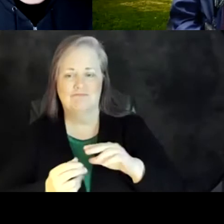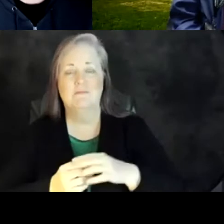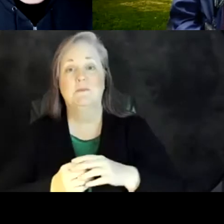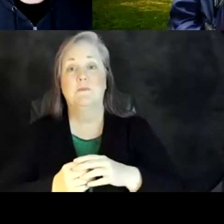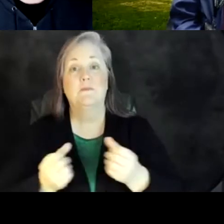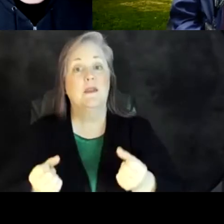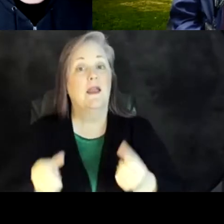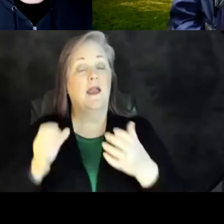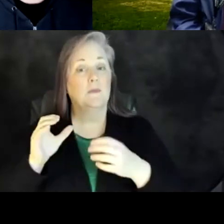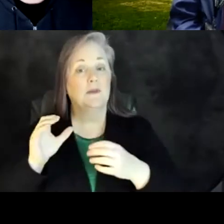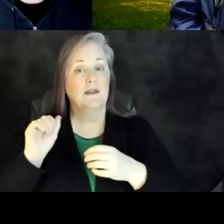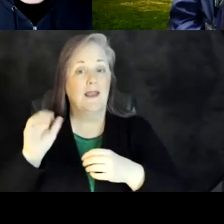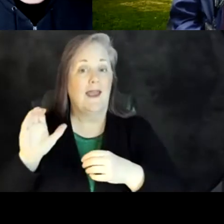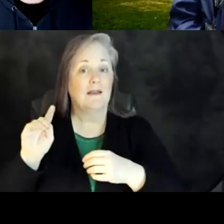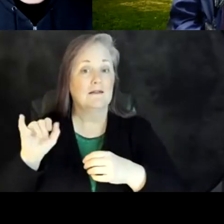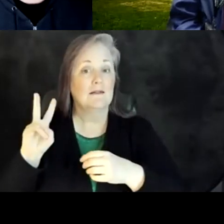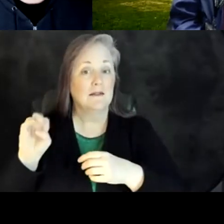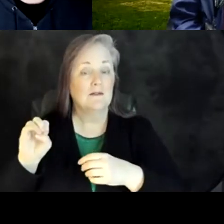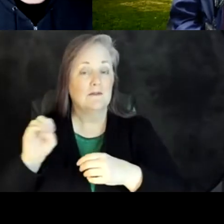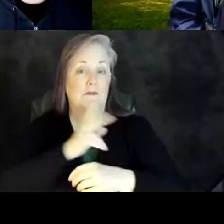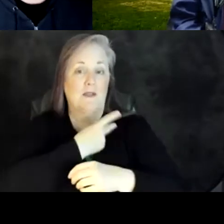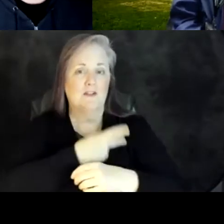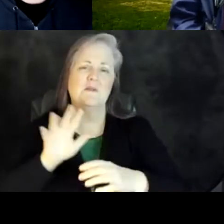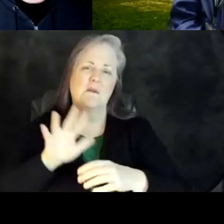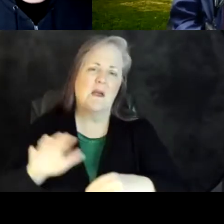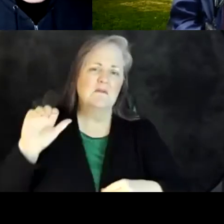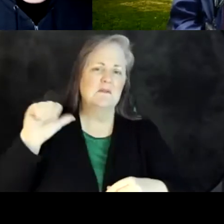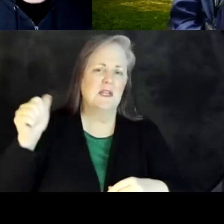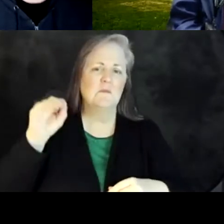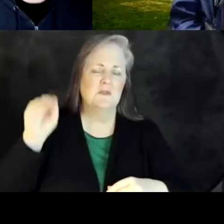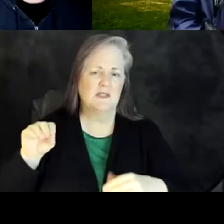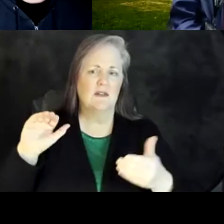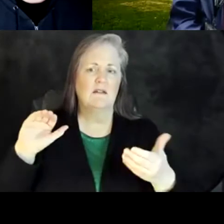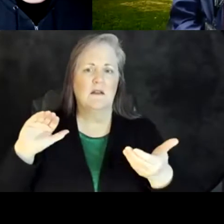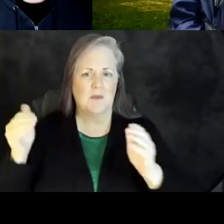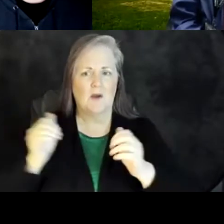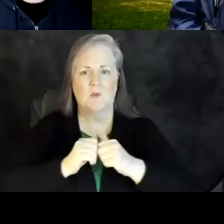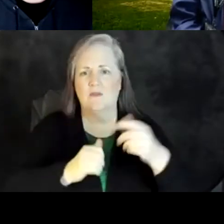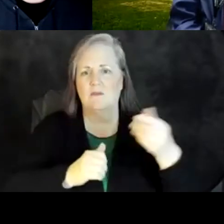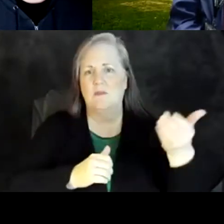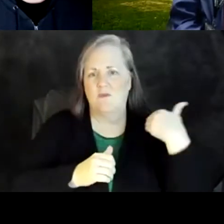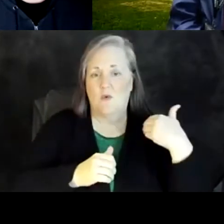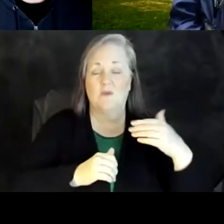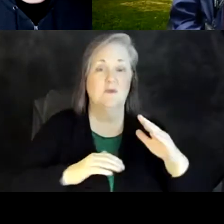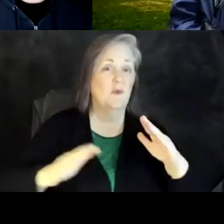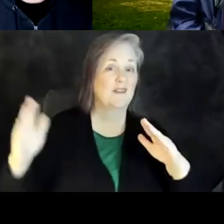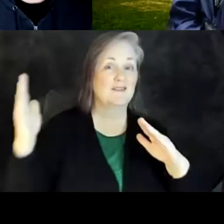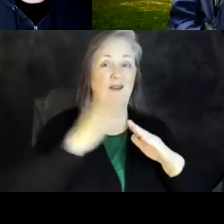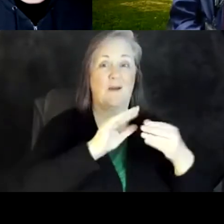number of active patients, we're about 10% of where we were when we were at our absolute